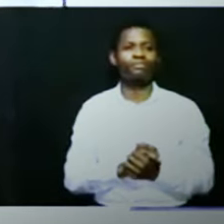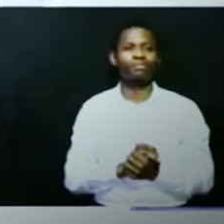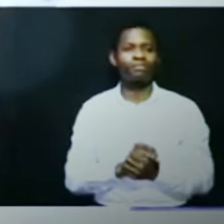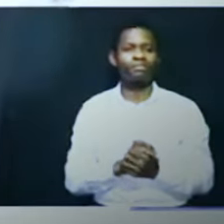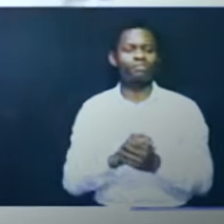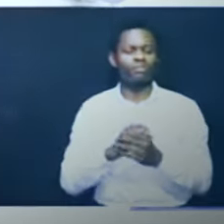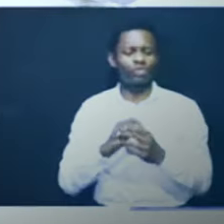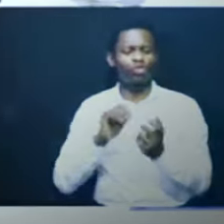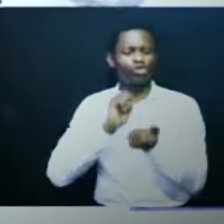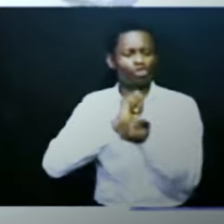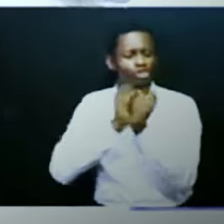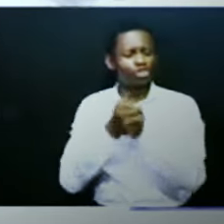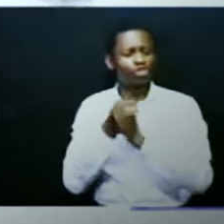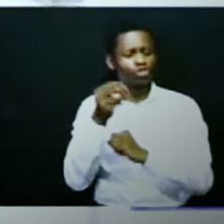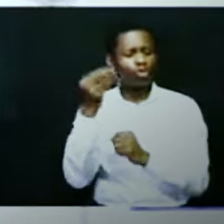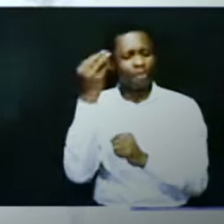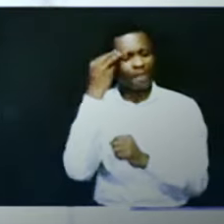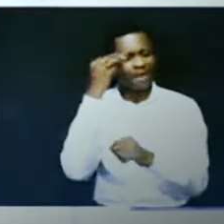reposition your mind on your